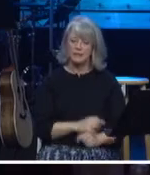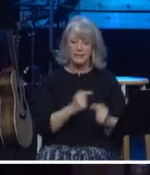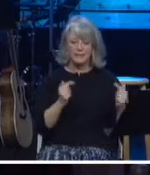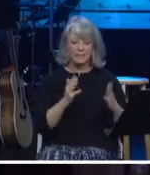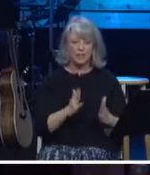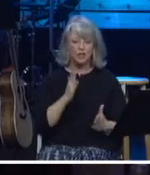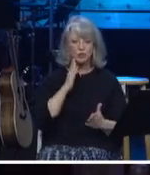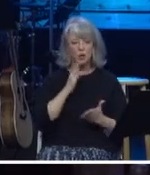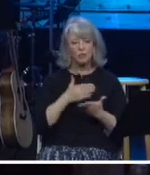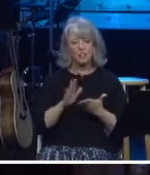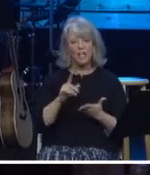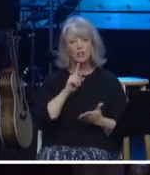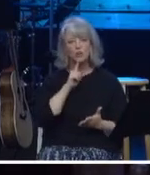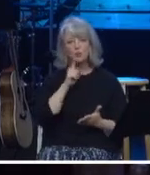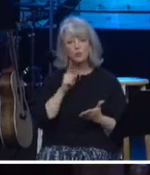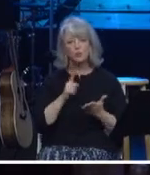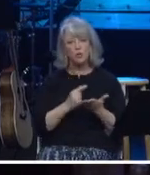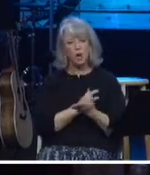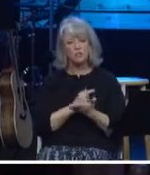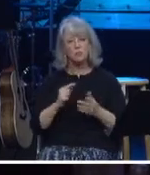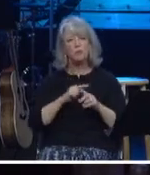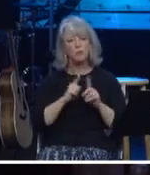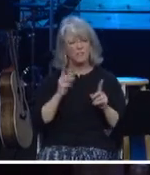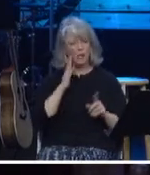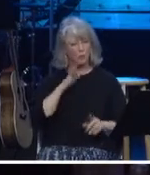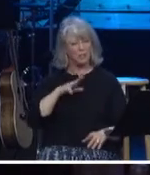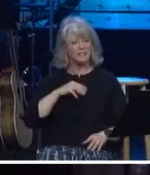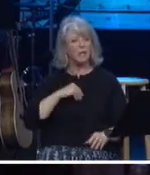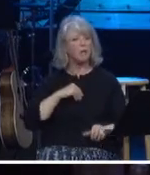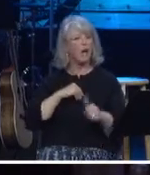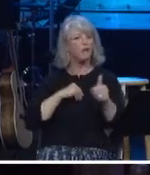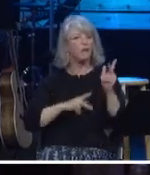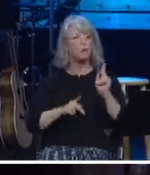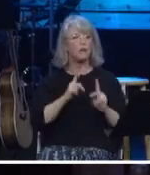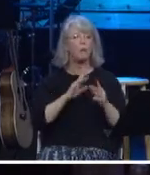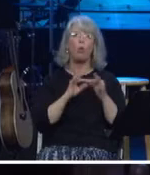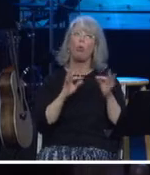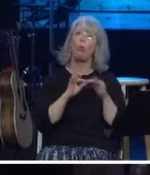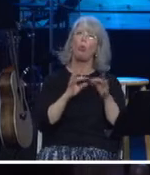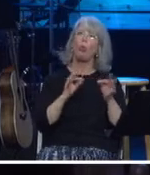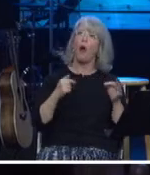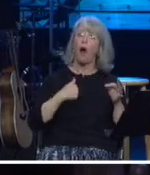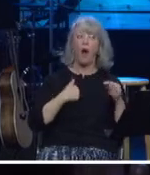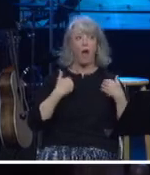Sinners will reject the true gospel, but they'll receive every other gospel out there, right?